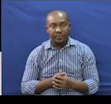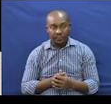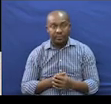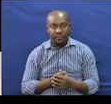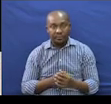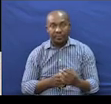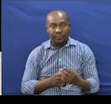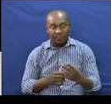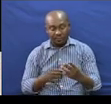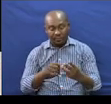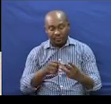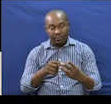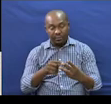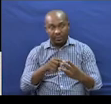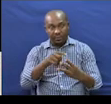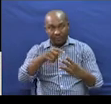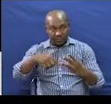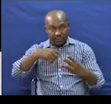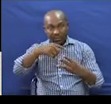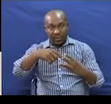That is the first